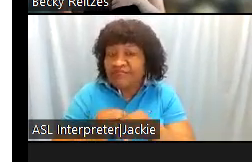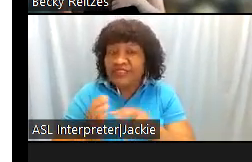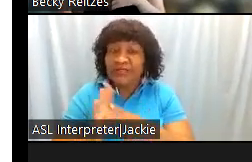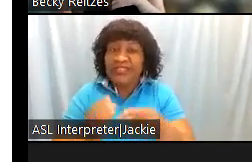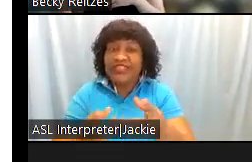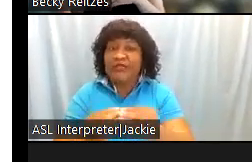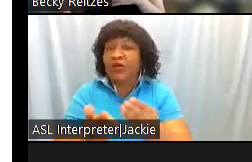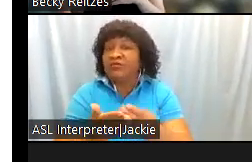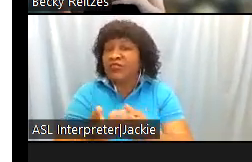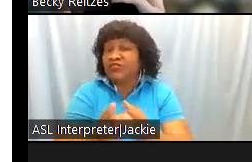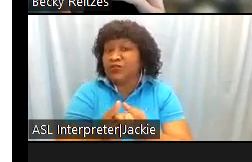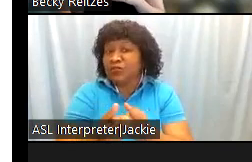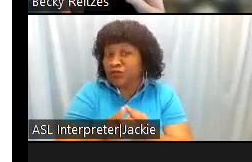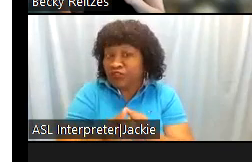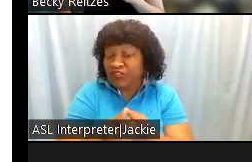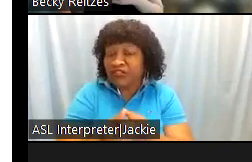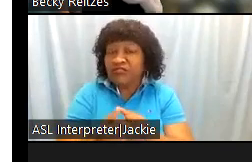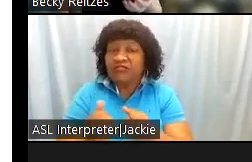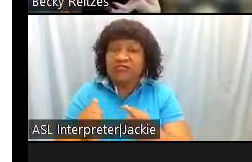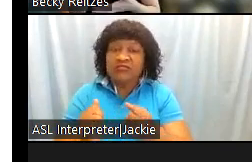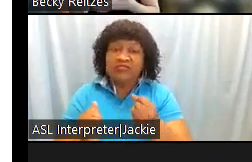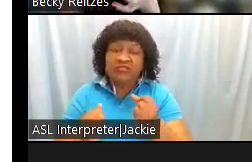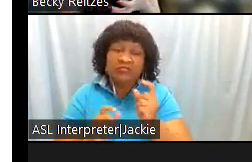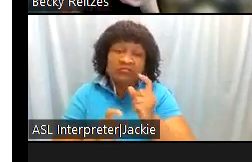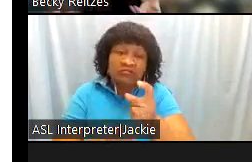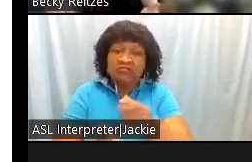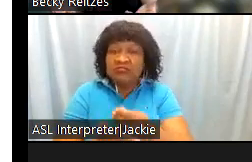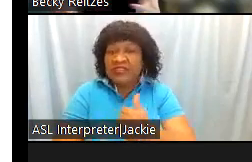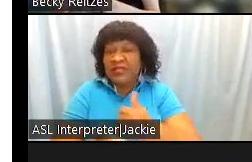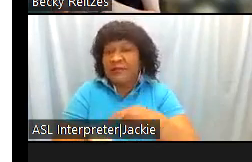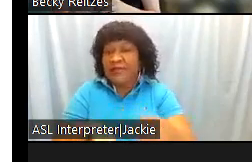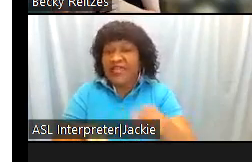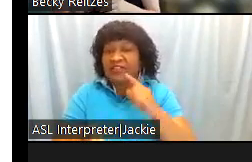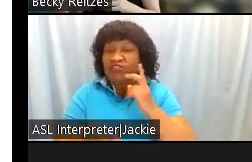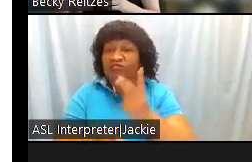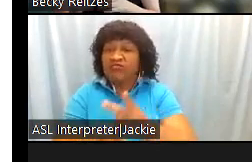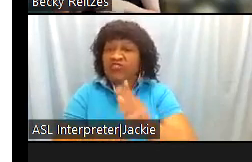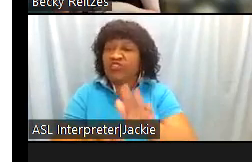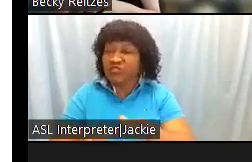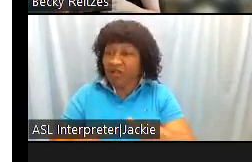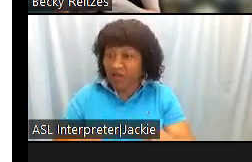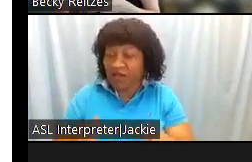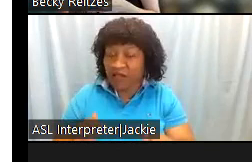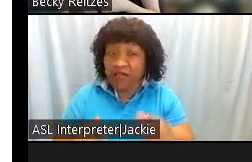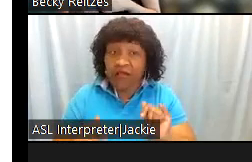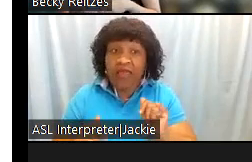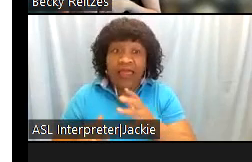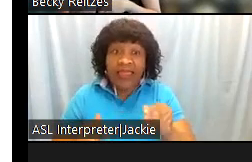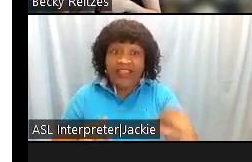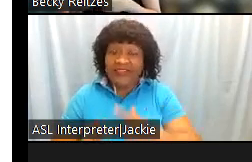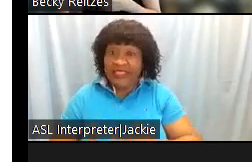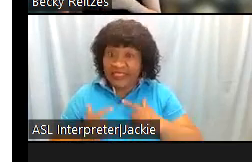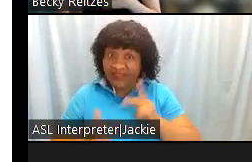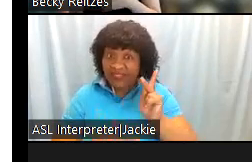support in financial support, some money to help pay for childcare. If they live in King